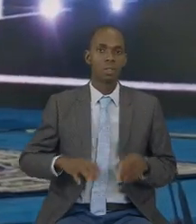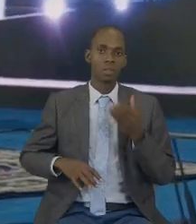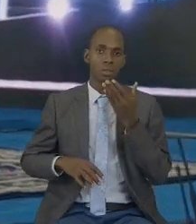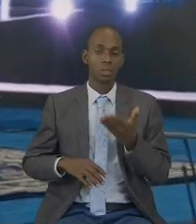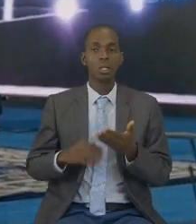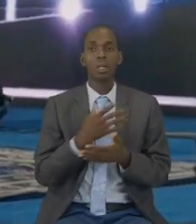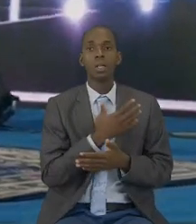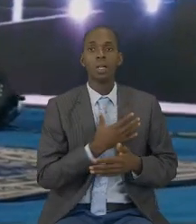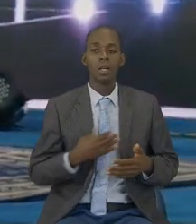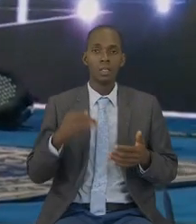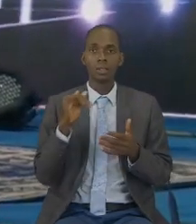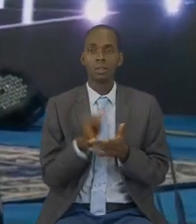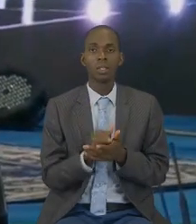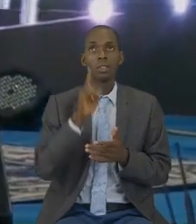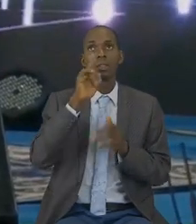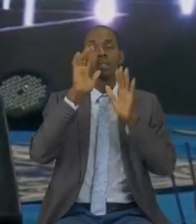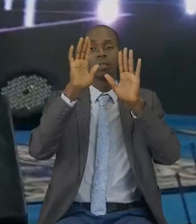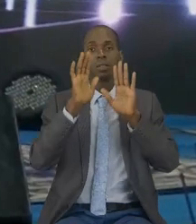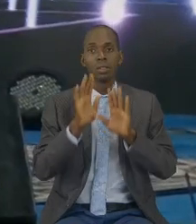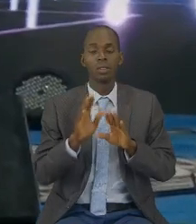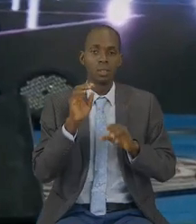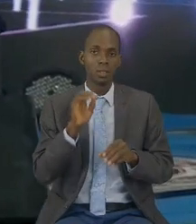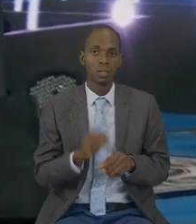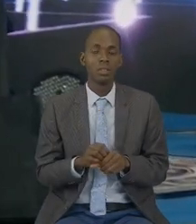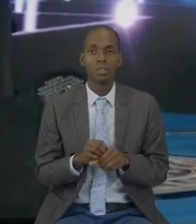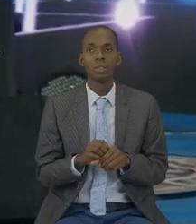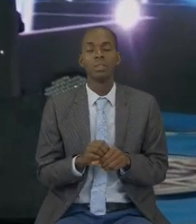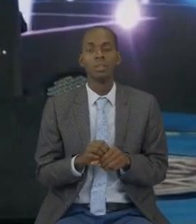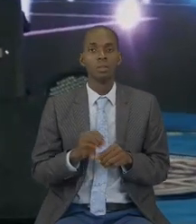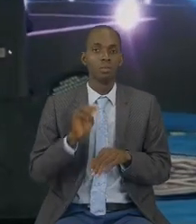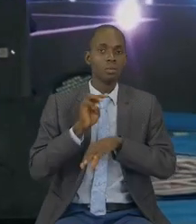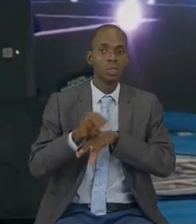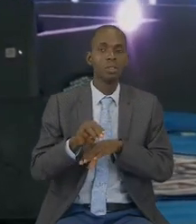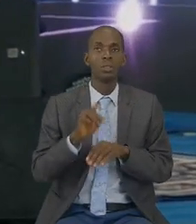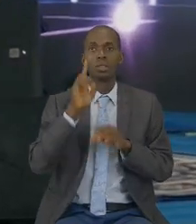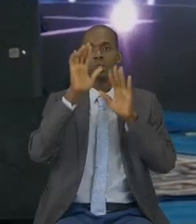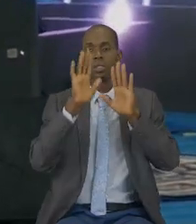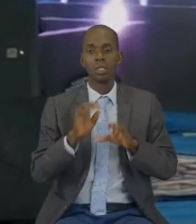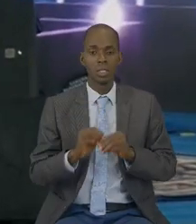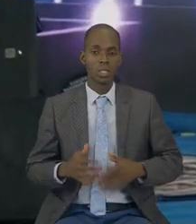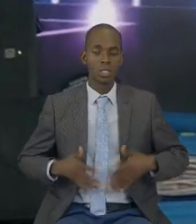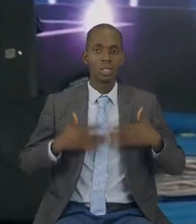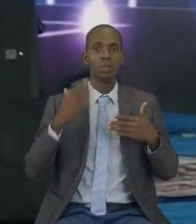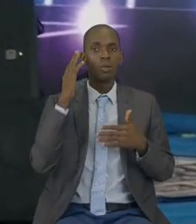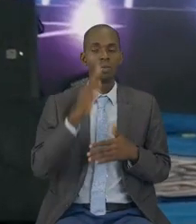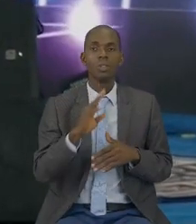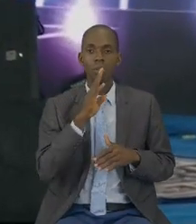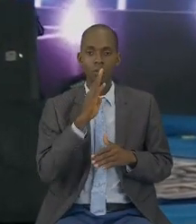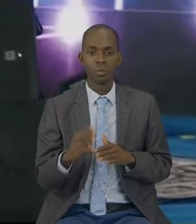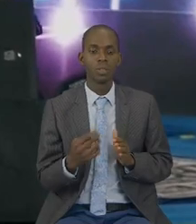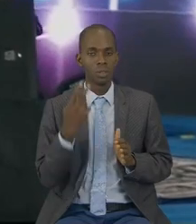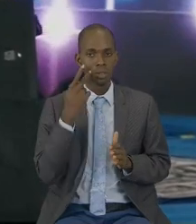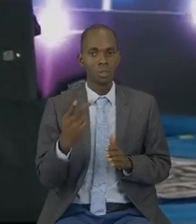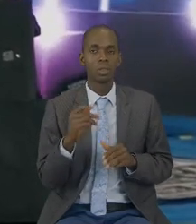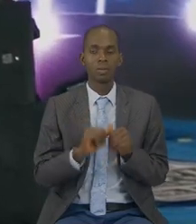And that excellence in ministry and excellence in life will be projected everywhere we